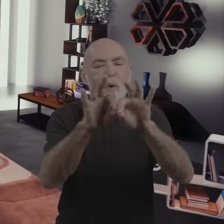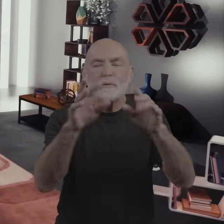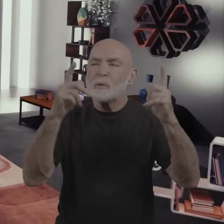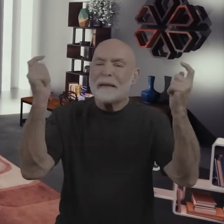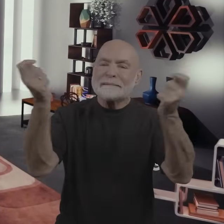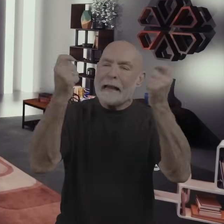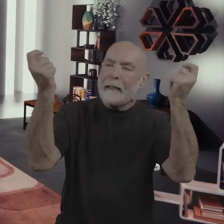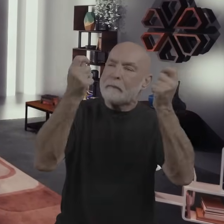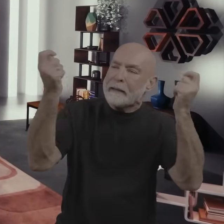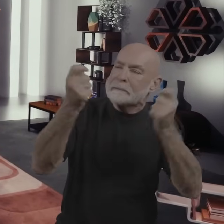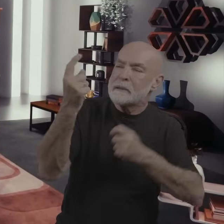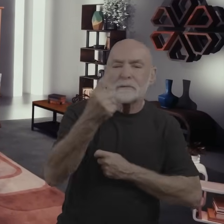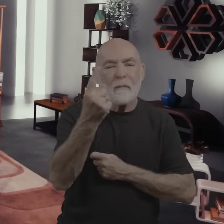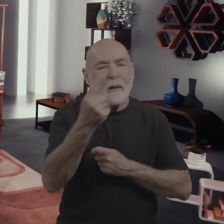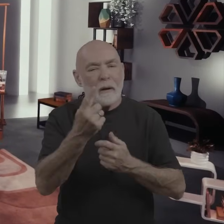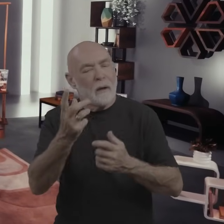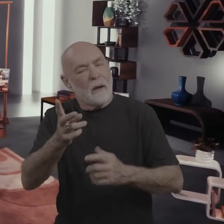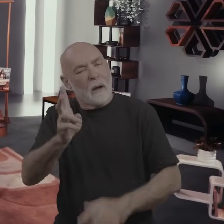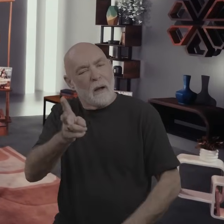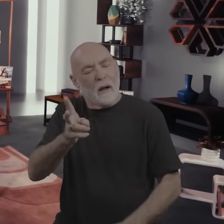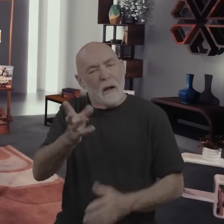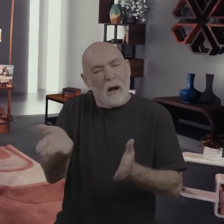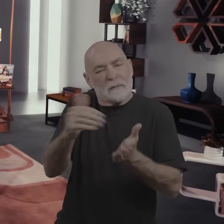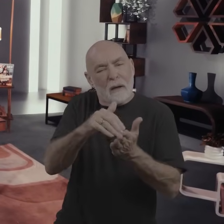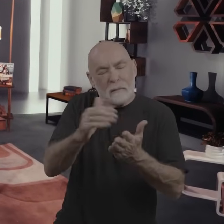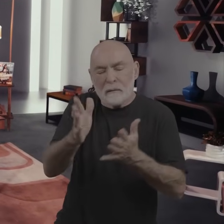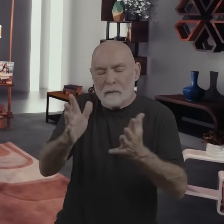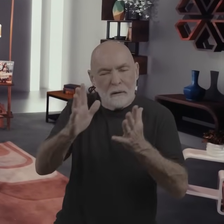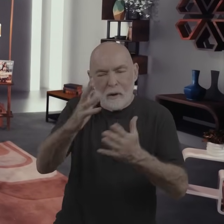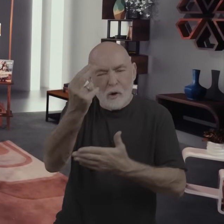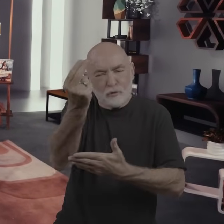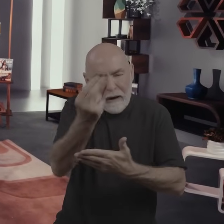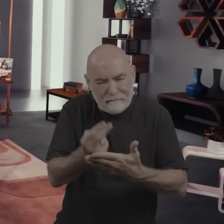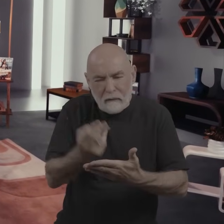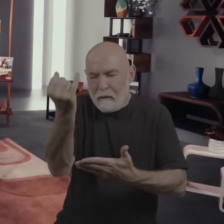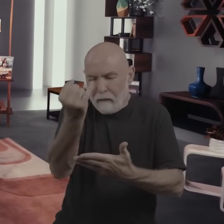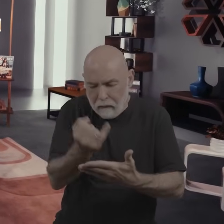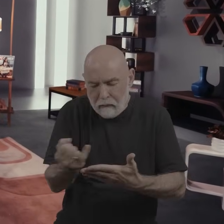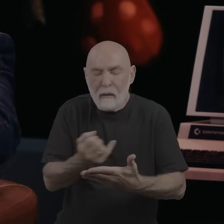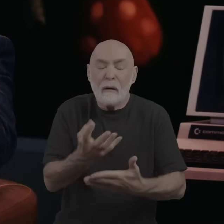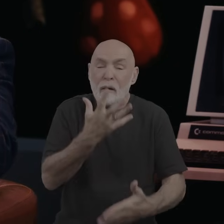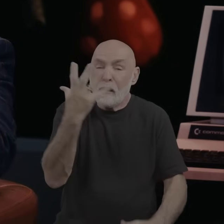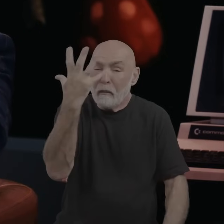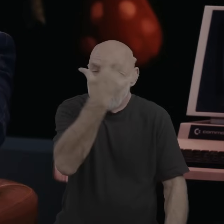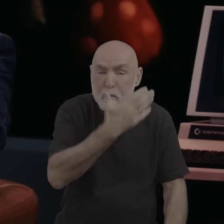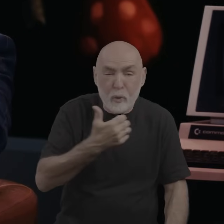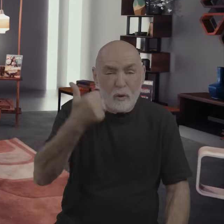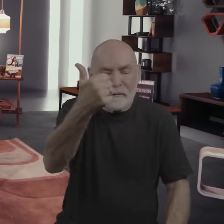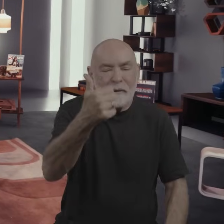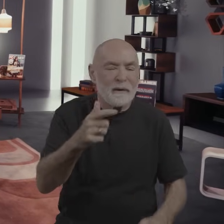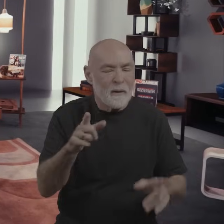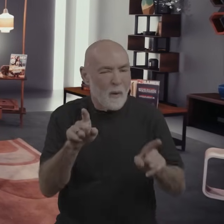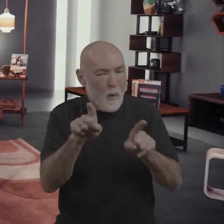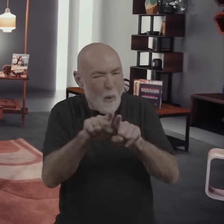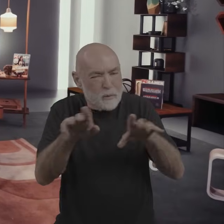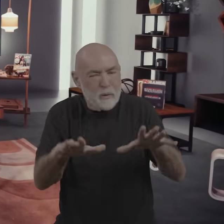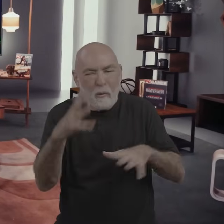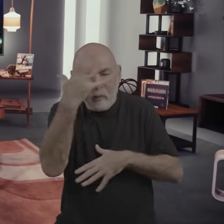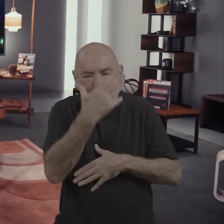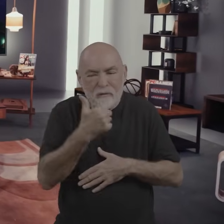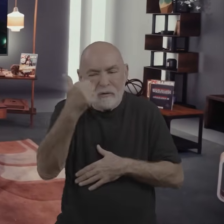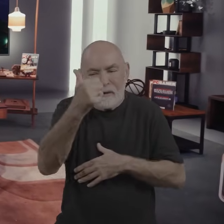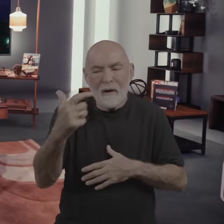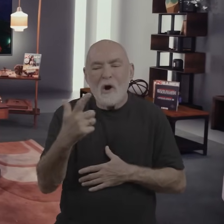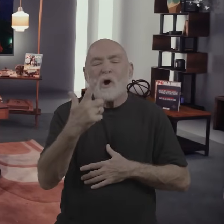It's important to celebrate when something reinvents itself. NESES overhauls its graphics, gets major updates. It's beautiful. It's almost as beautiful